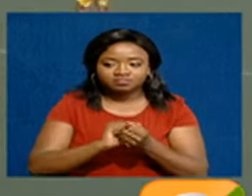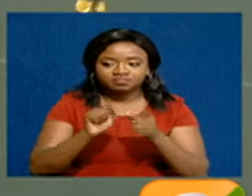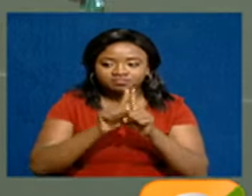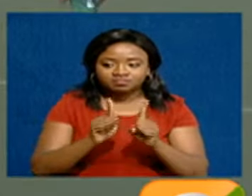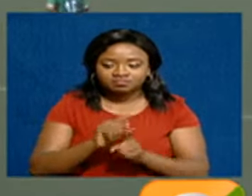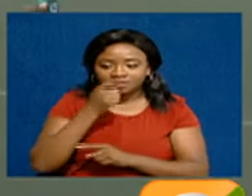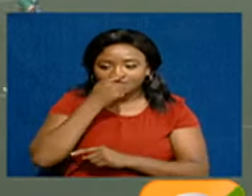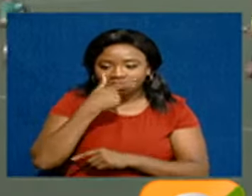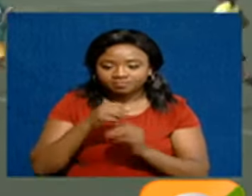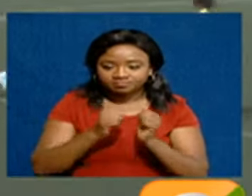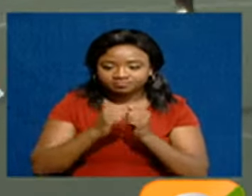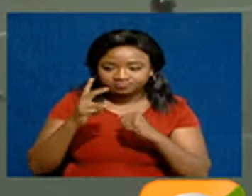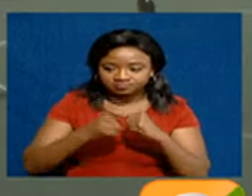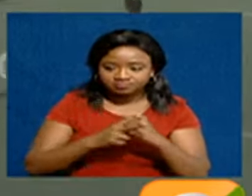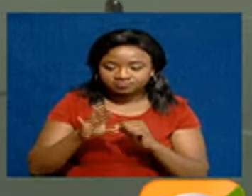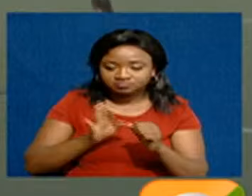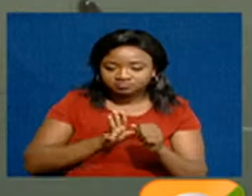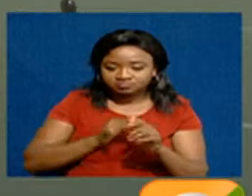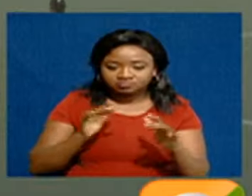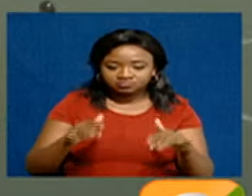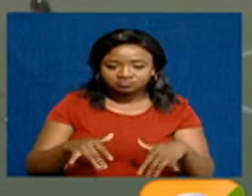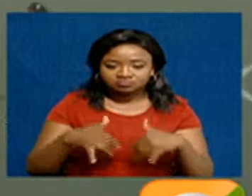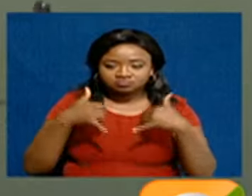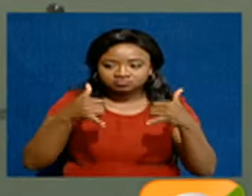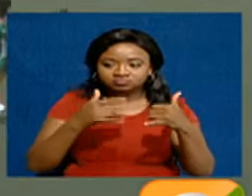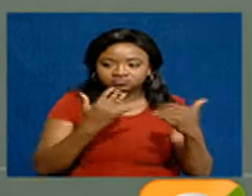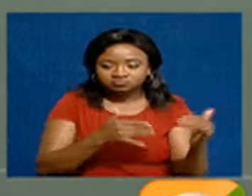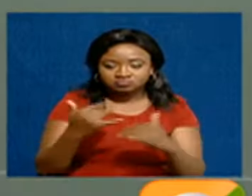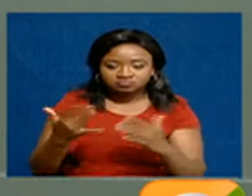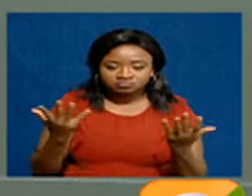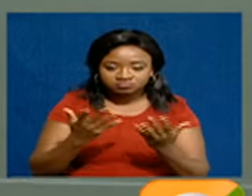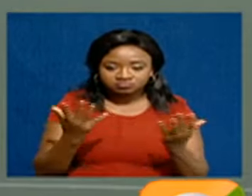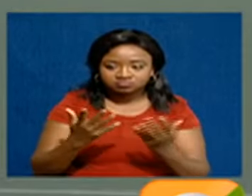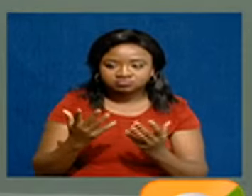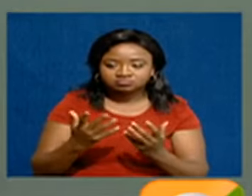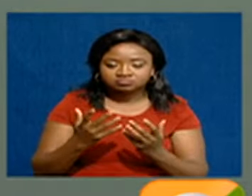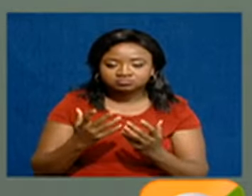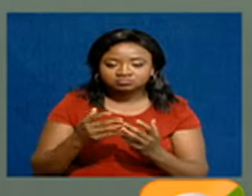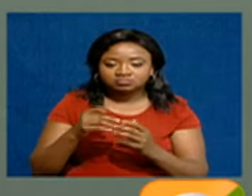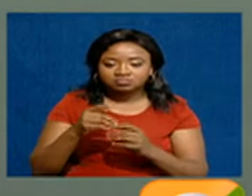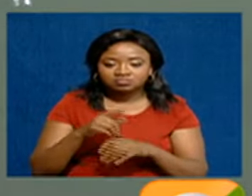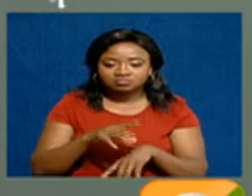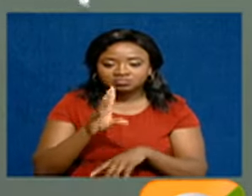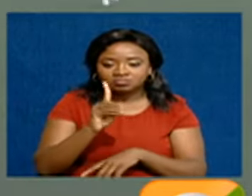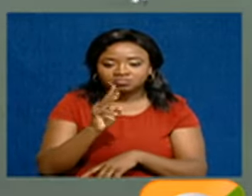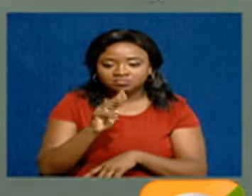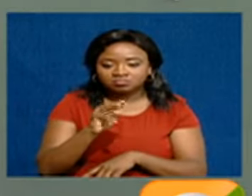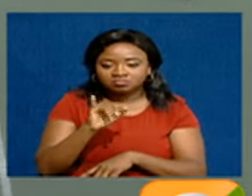Women's World Cup will be played in the Dominican Republic in October.